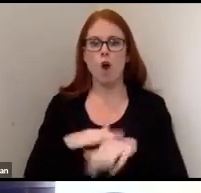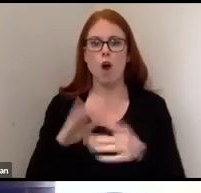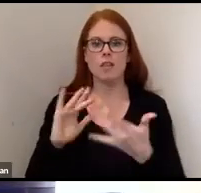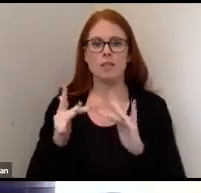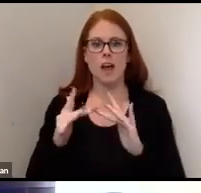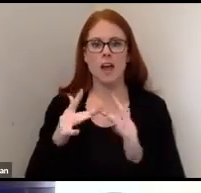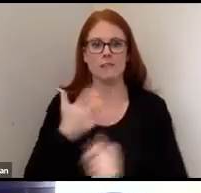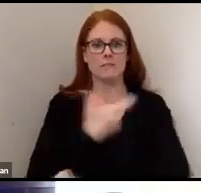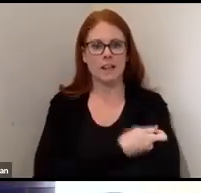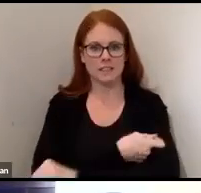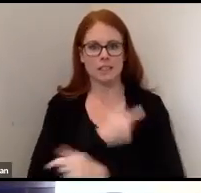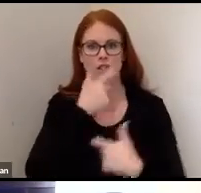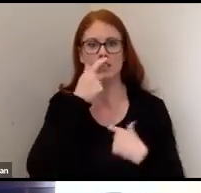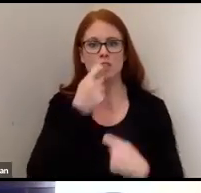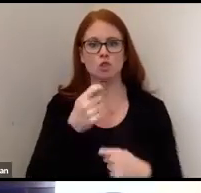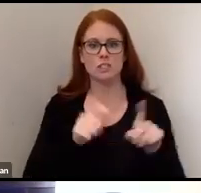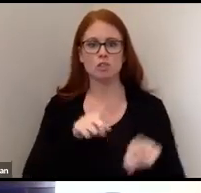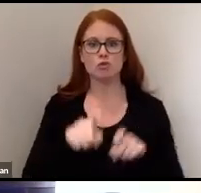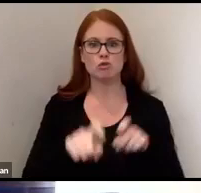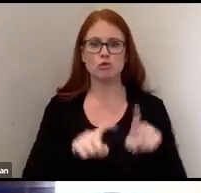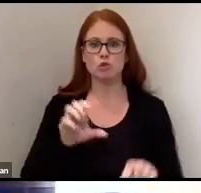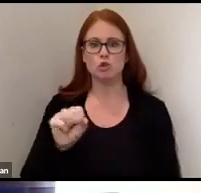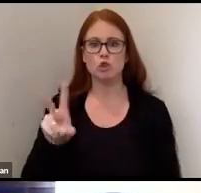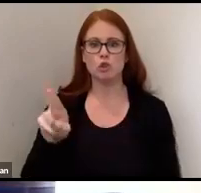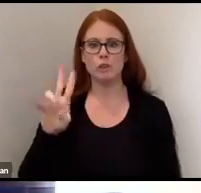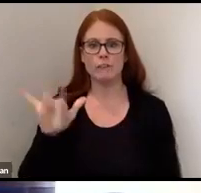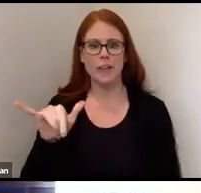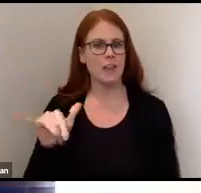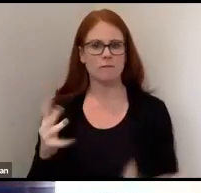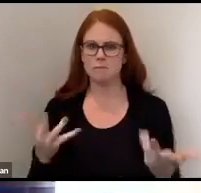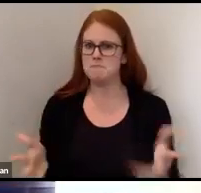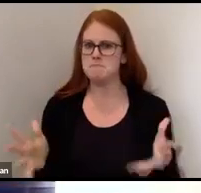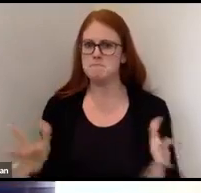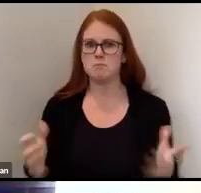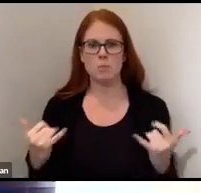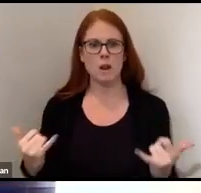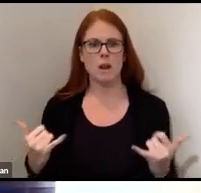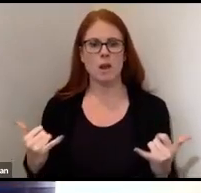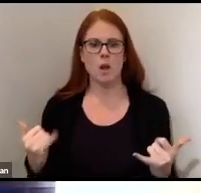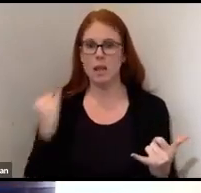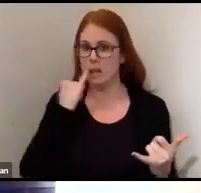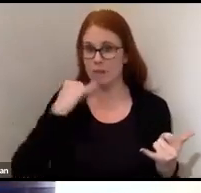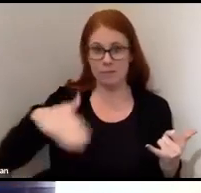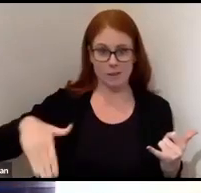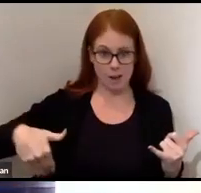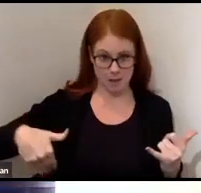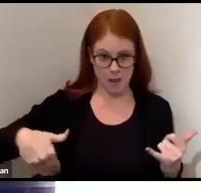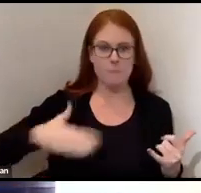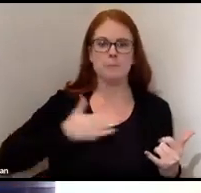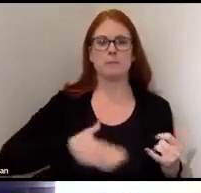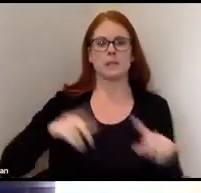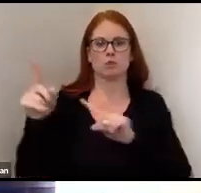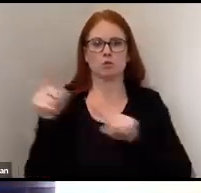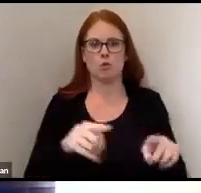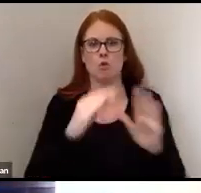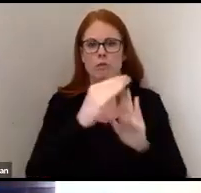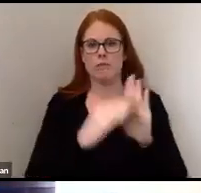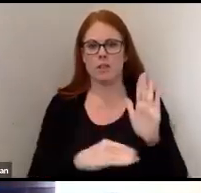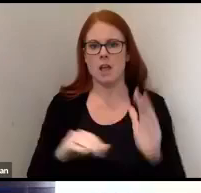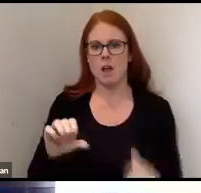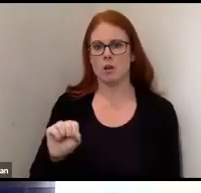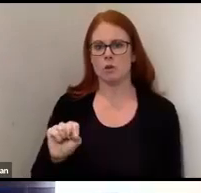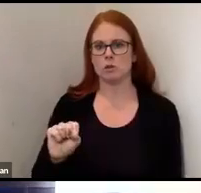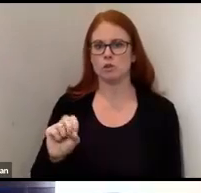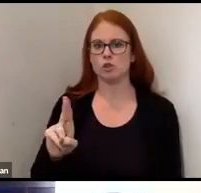vaccine interest survey, that's all you need to do right now. If you haven't, please do. For those